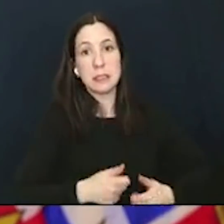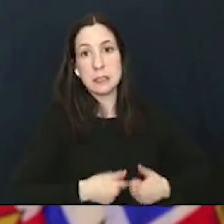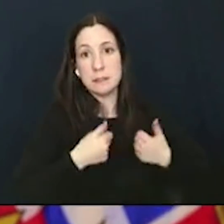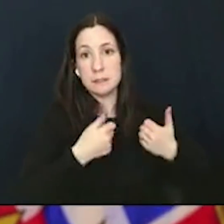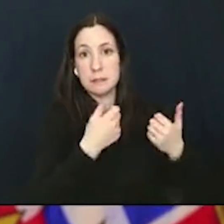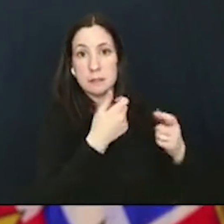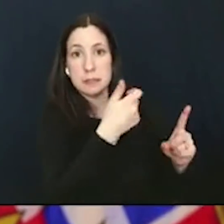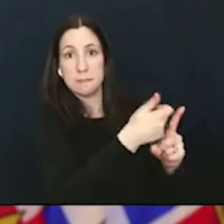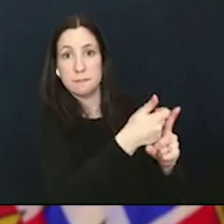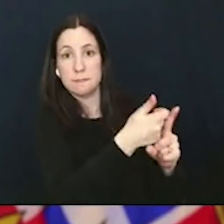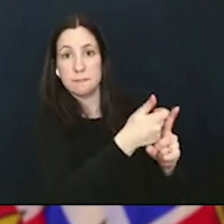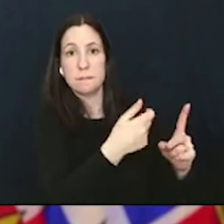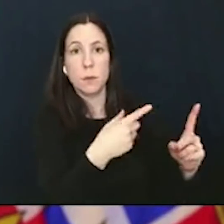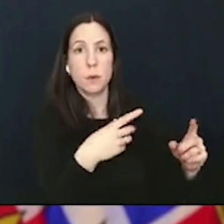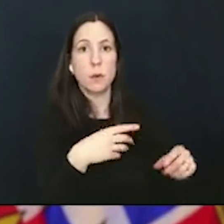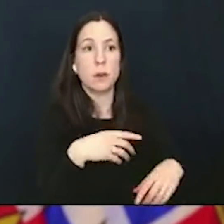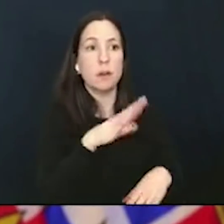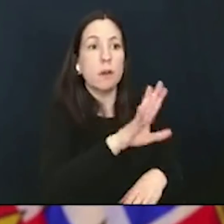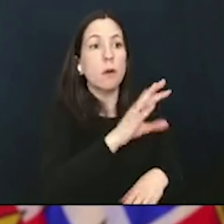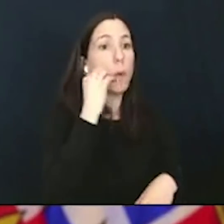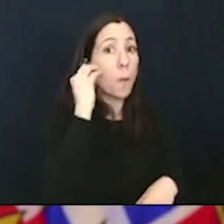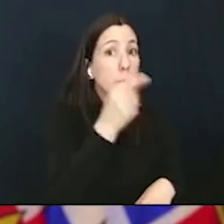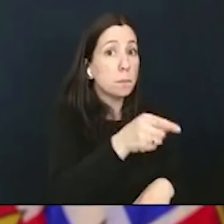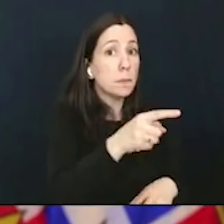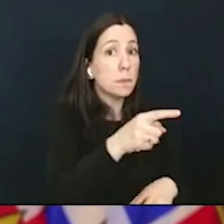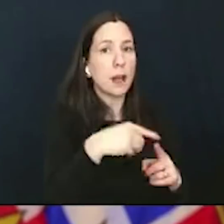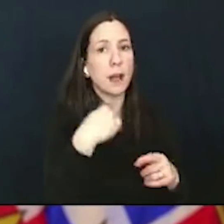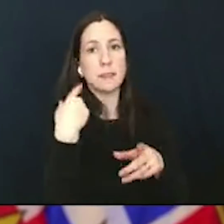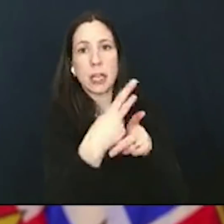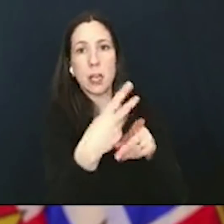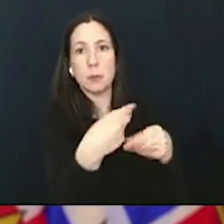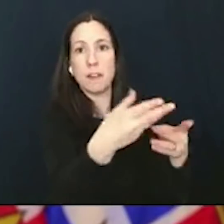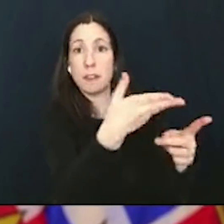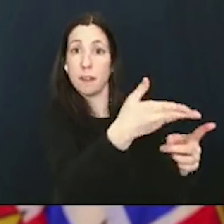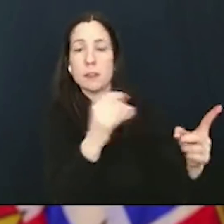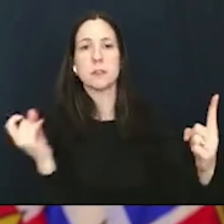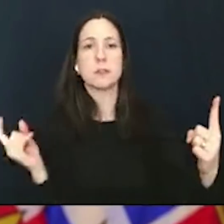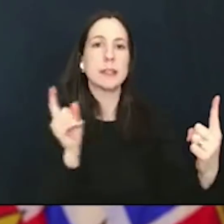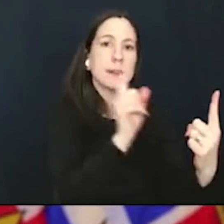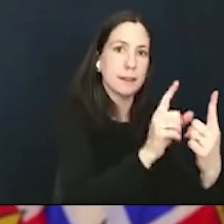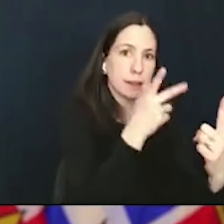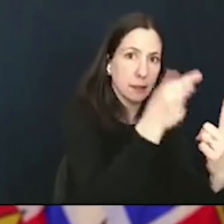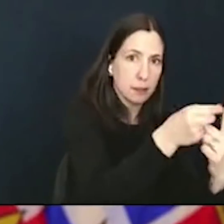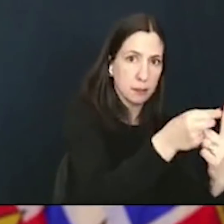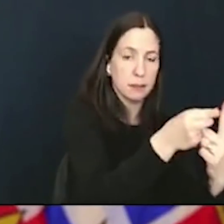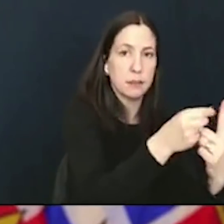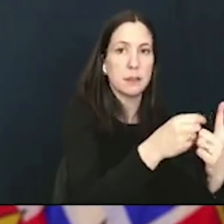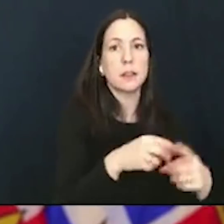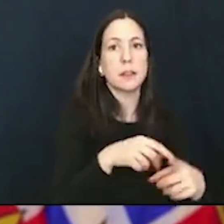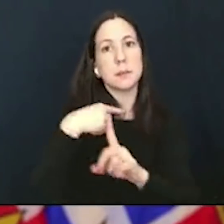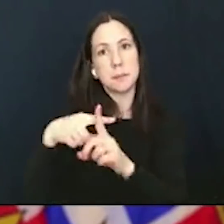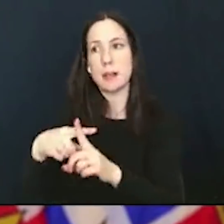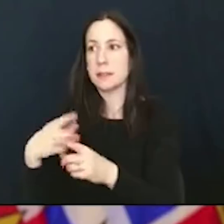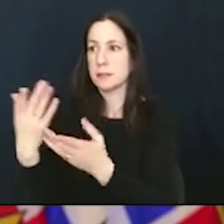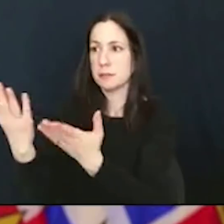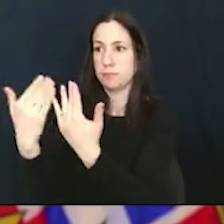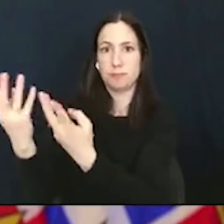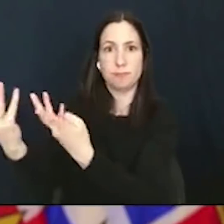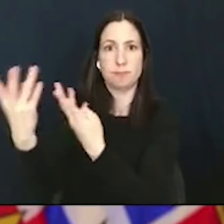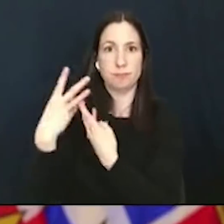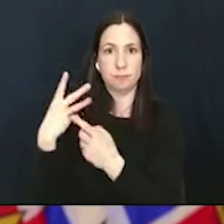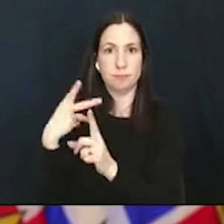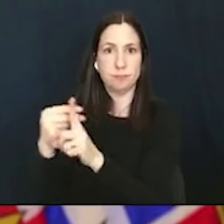receive home care, and so we're doing a mixture of making sure that we can get to our most elderly people